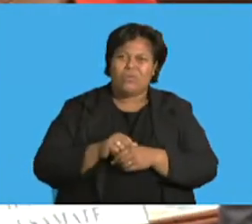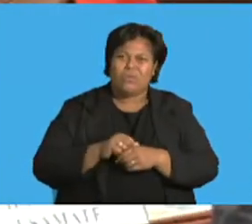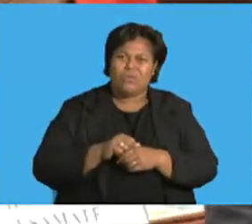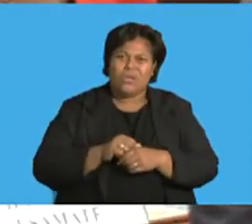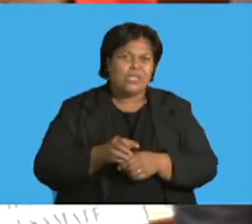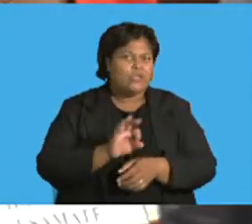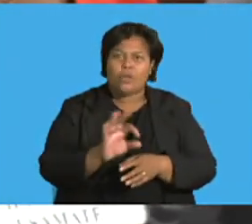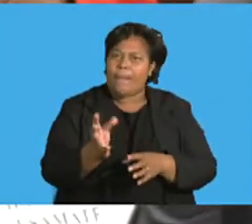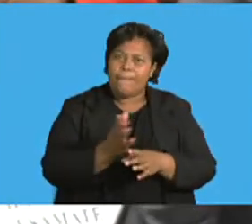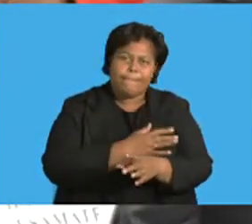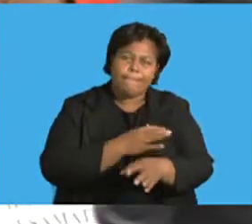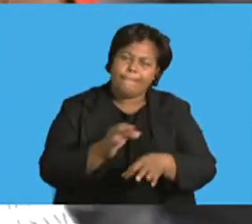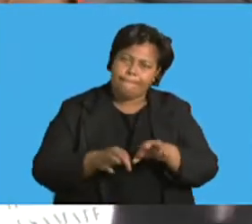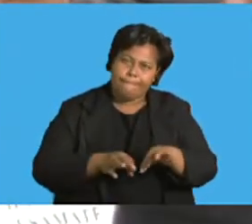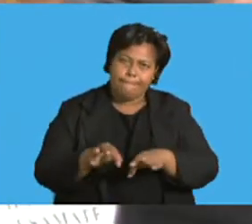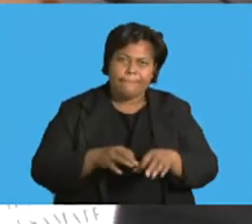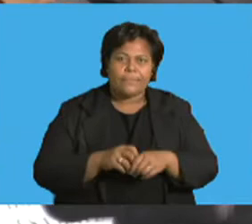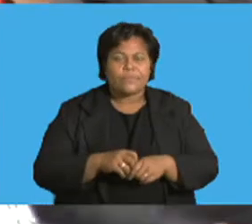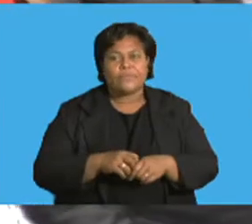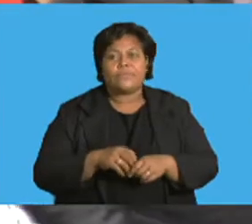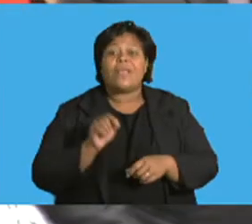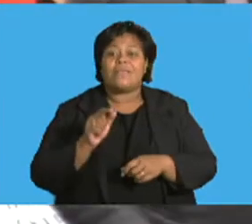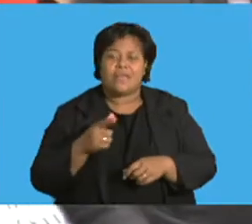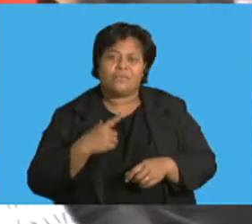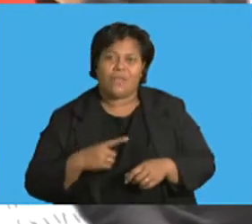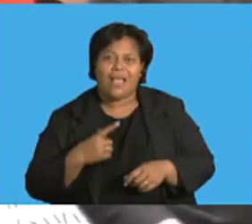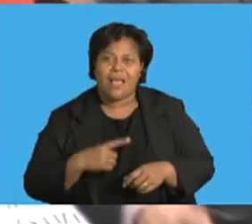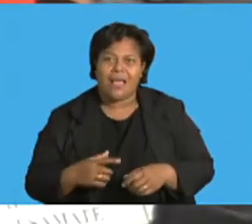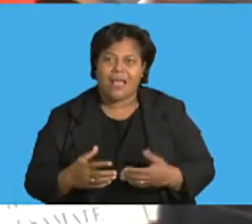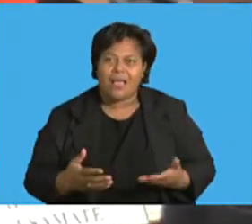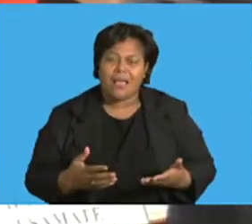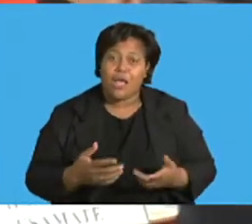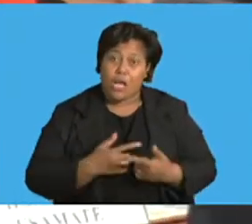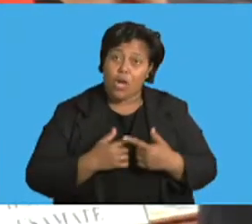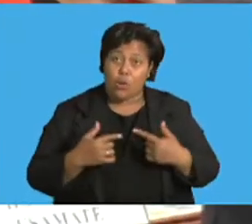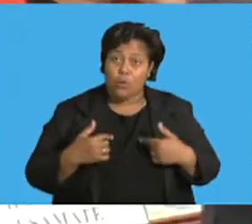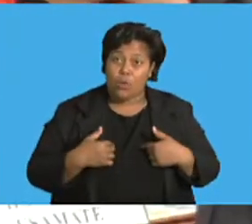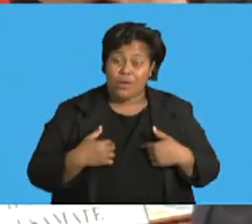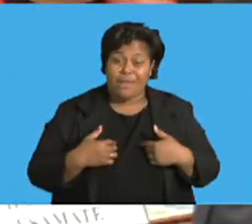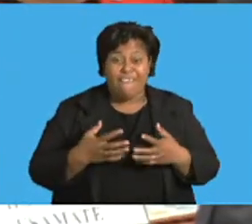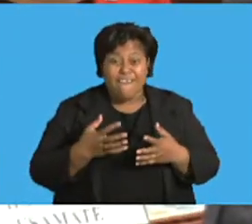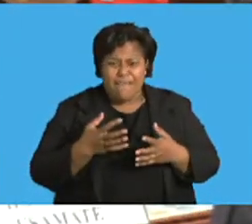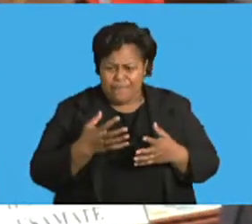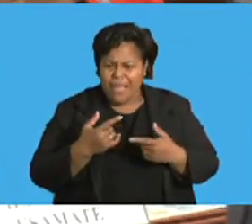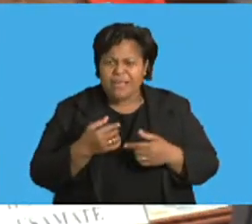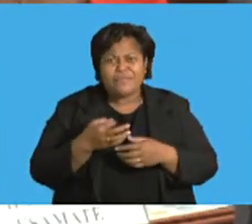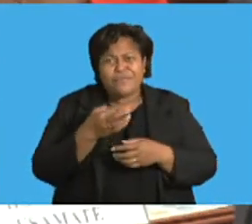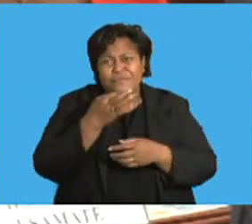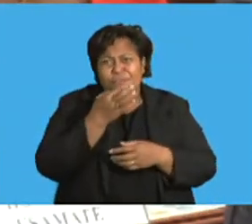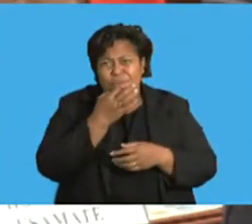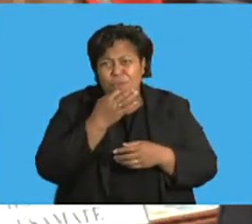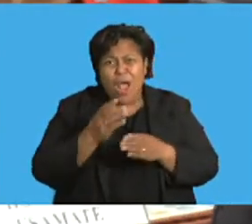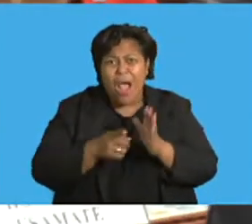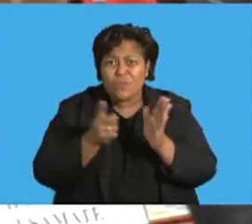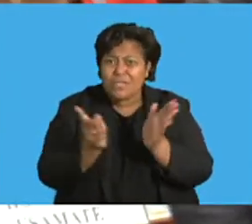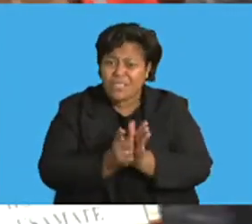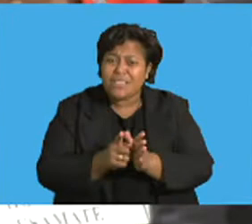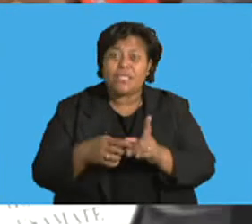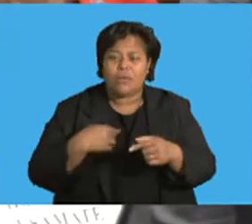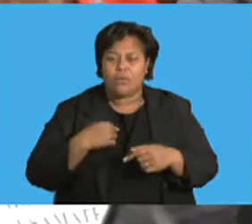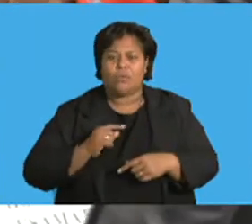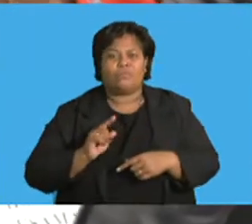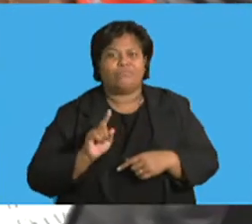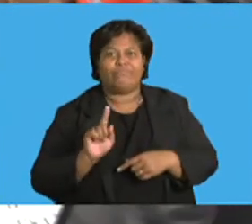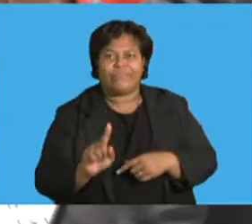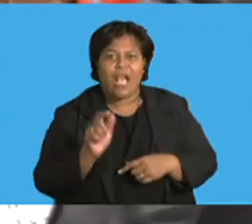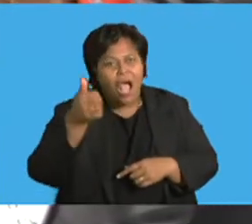reaction, Mr. Speaker, sir. This is why, Mr. Speaker, sir, within a few hours he actually went and immediately apologized, Mr. Speaker,